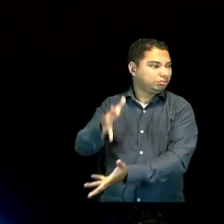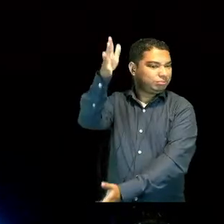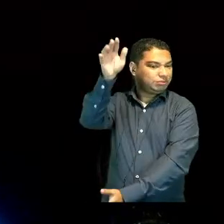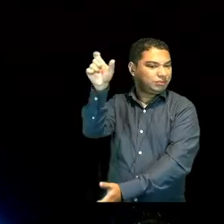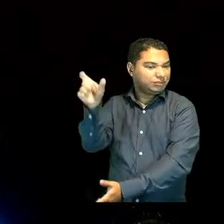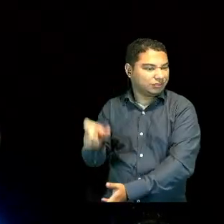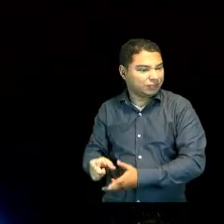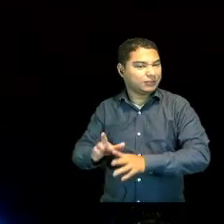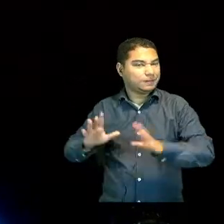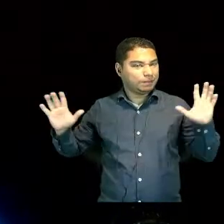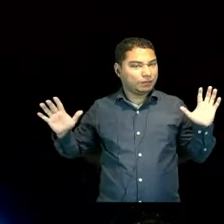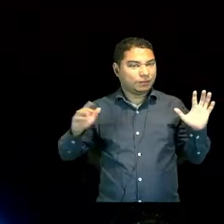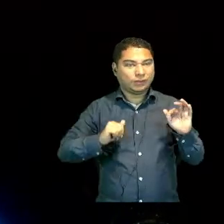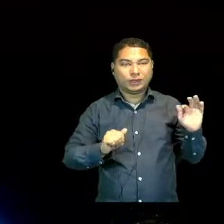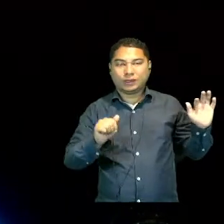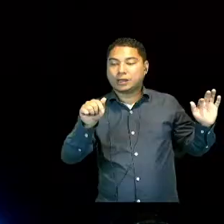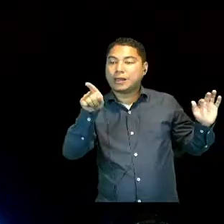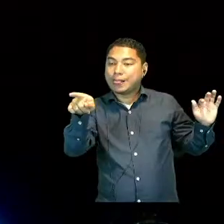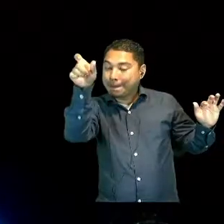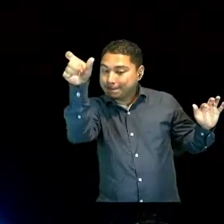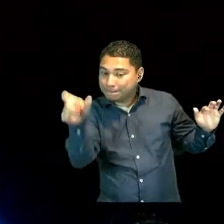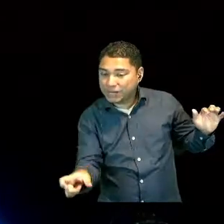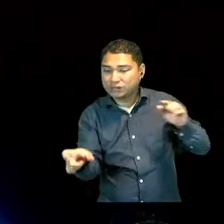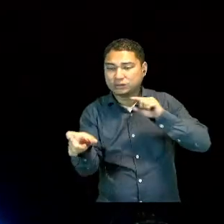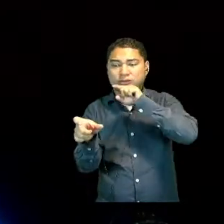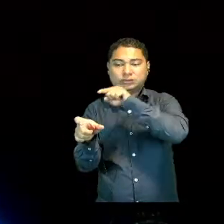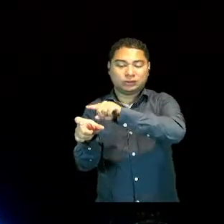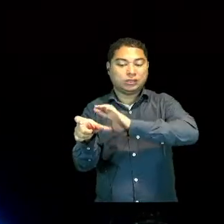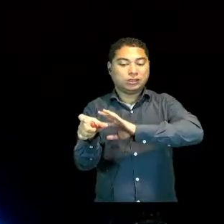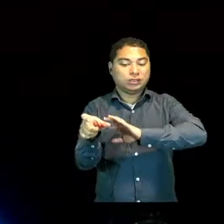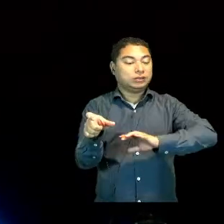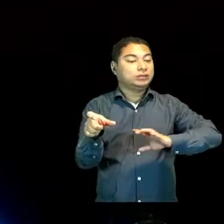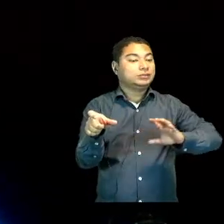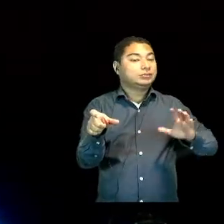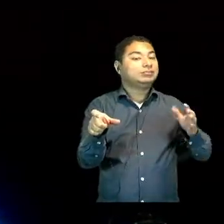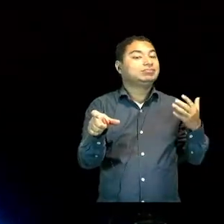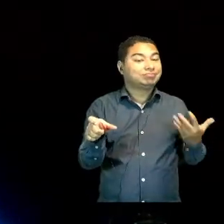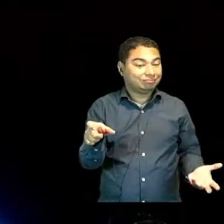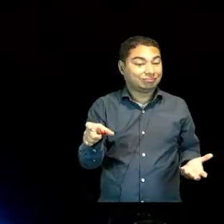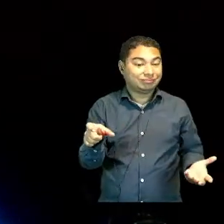reactionaries. Let me start over again, because I almost had a slip of the tongue.